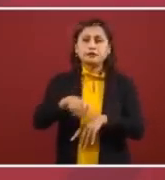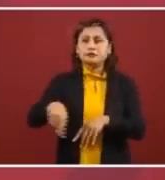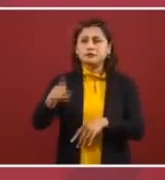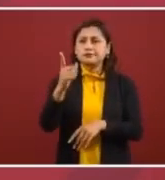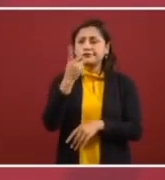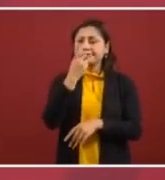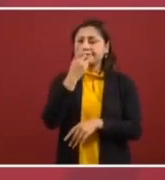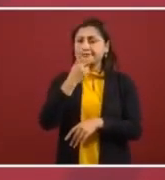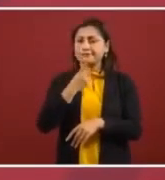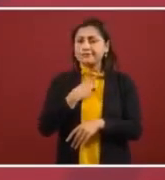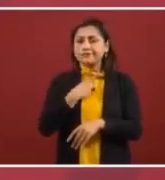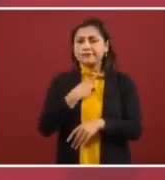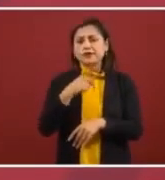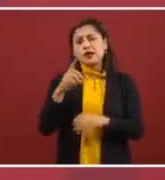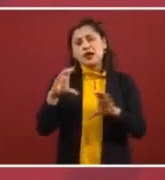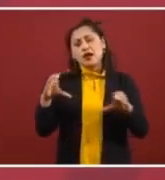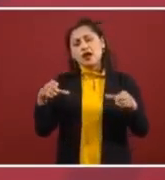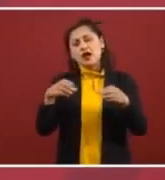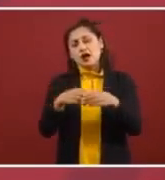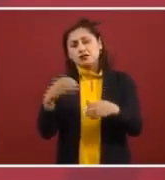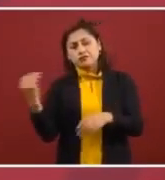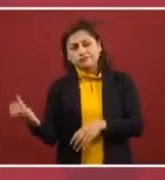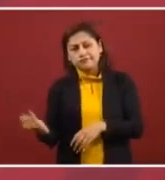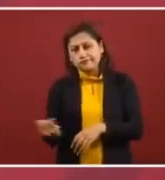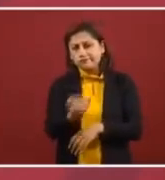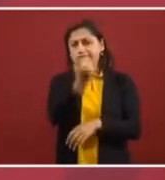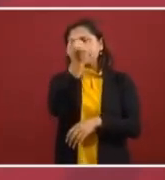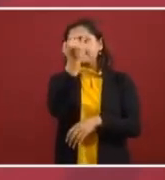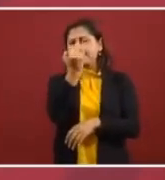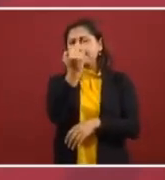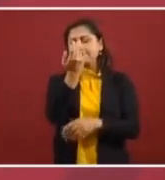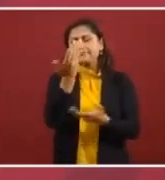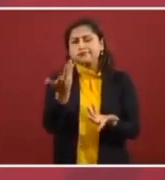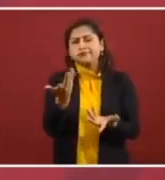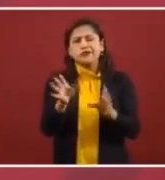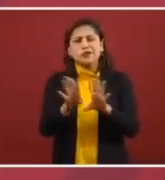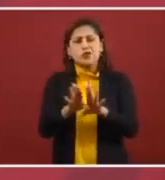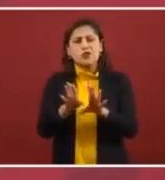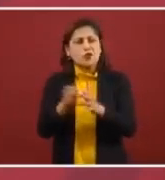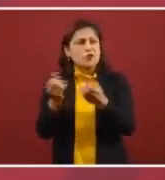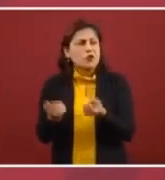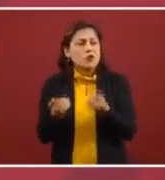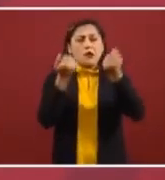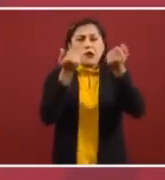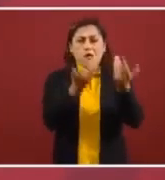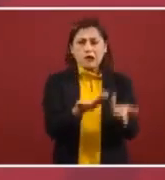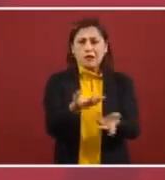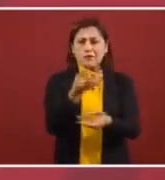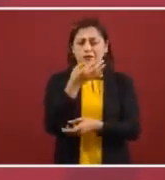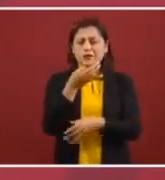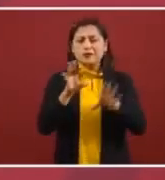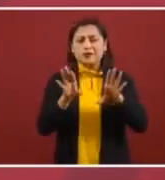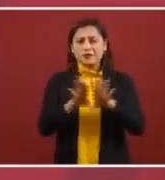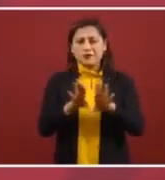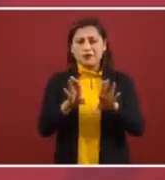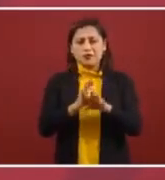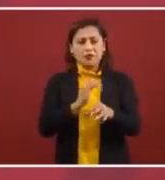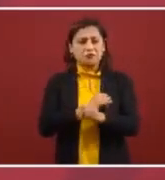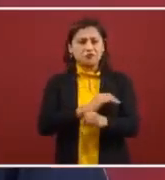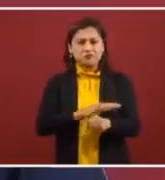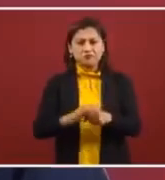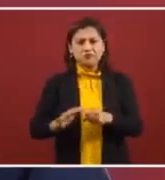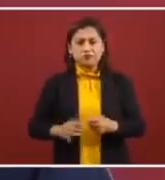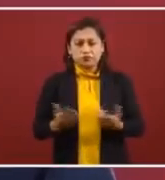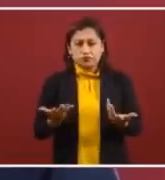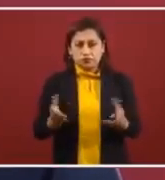is that the communities are too far. And how will you get it to them, this medication that